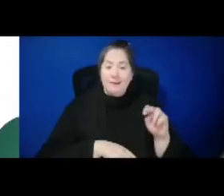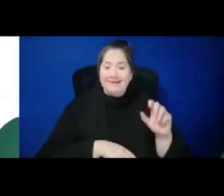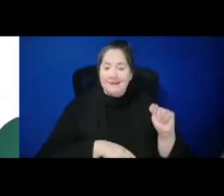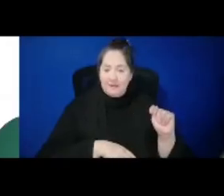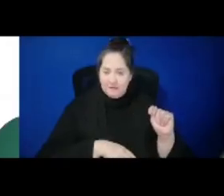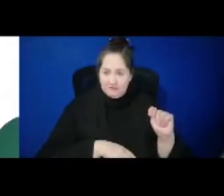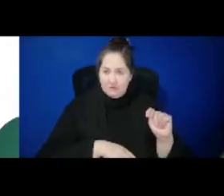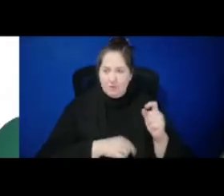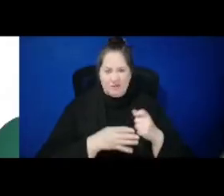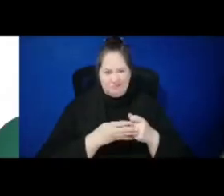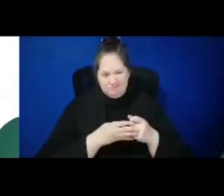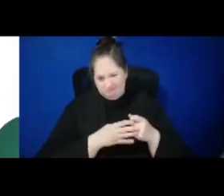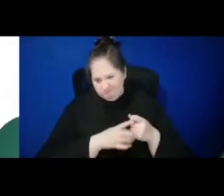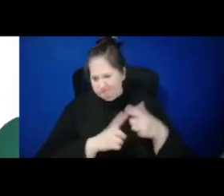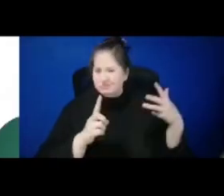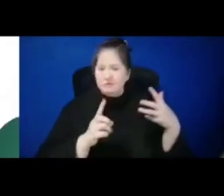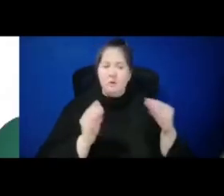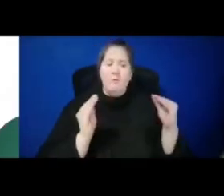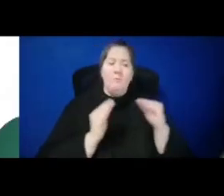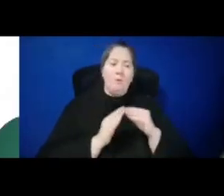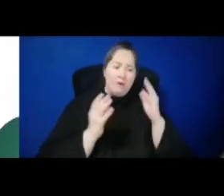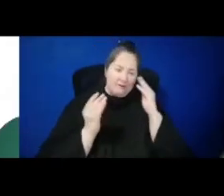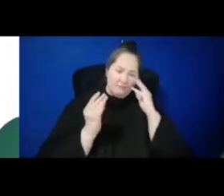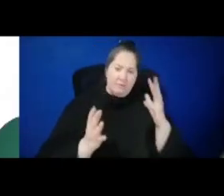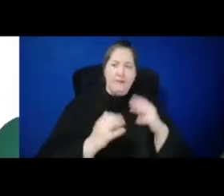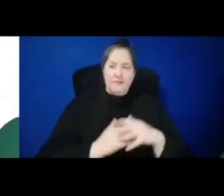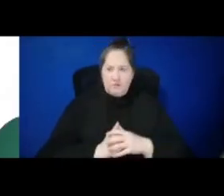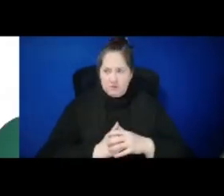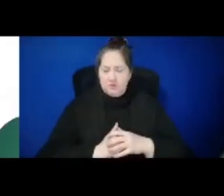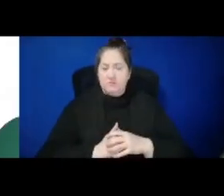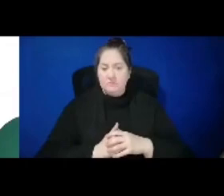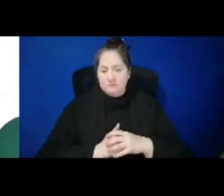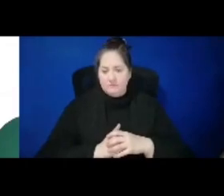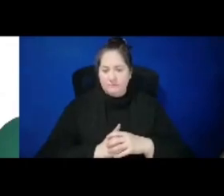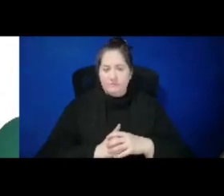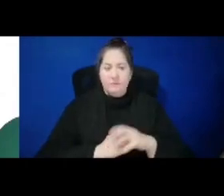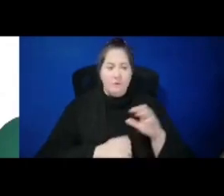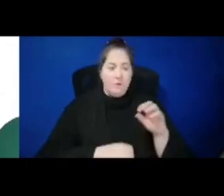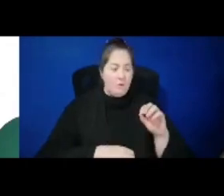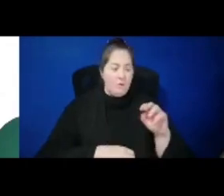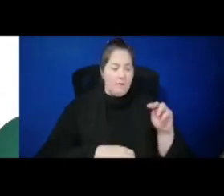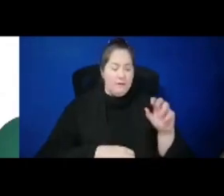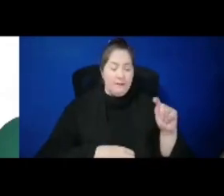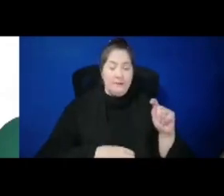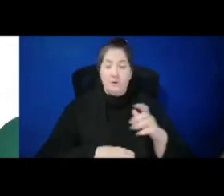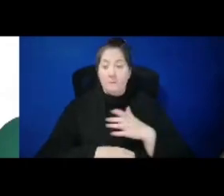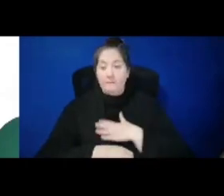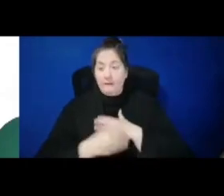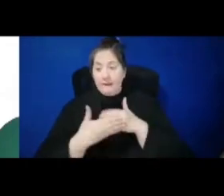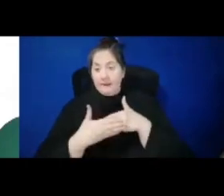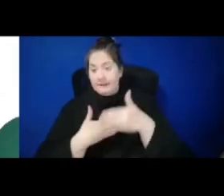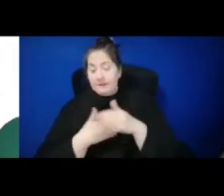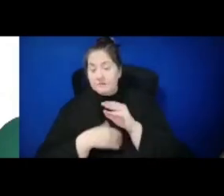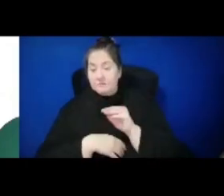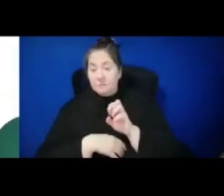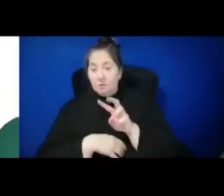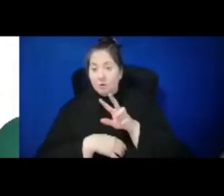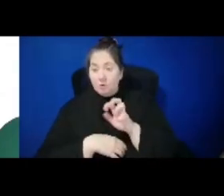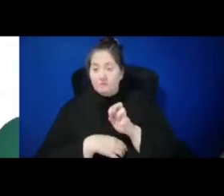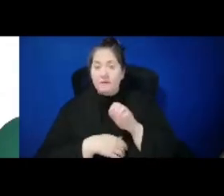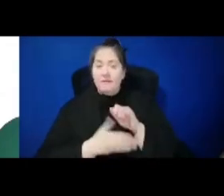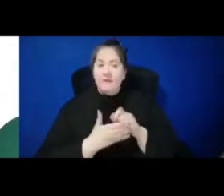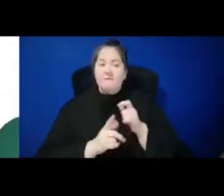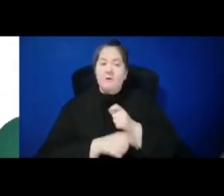you even more about a particular occupation. And of course, ONET and My Next Move, all that information comes